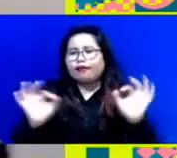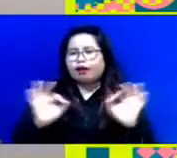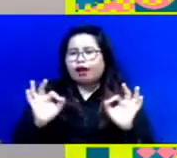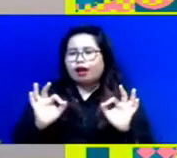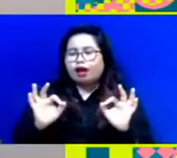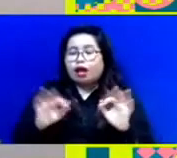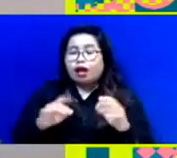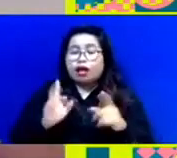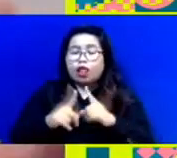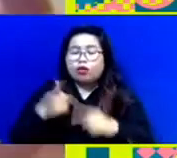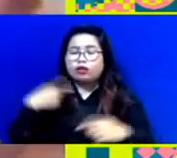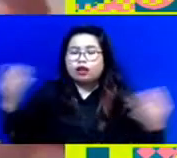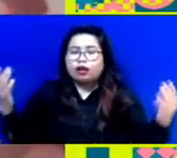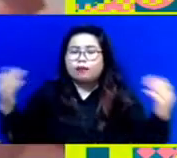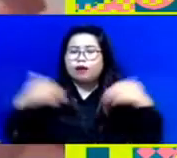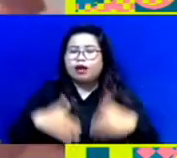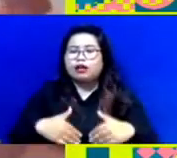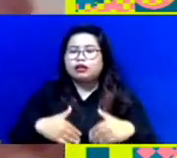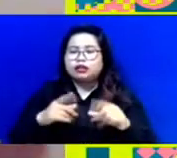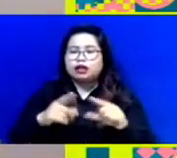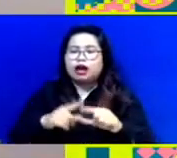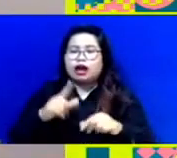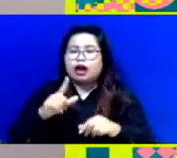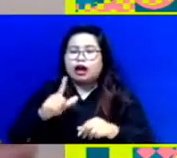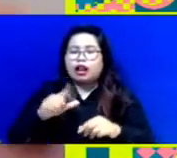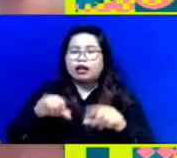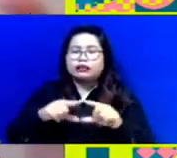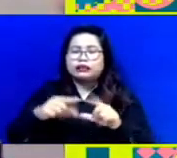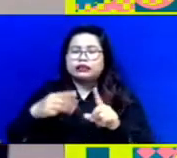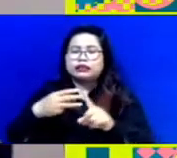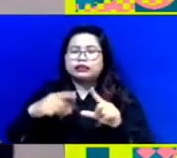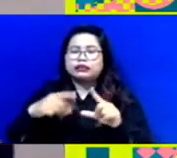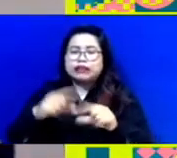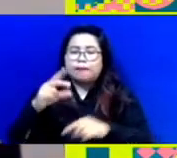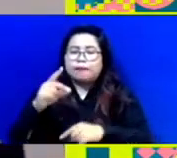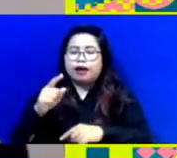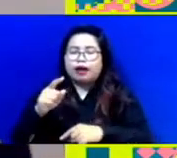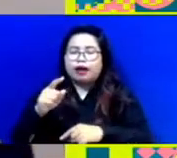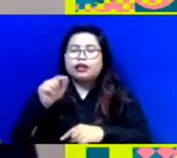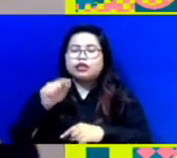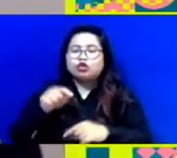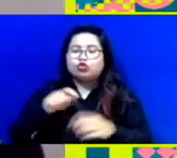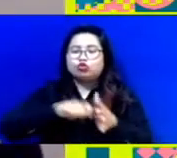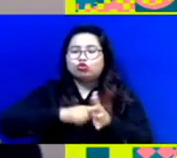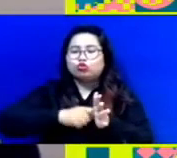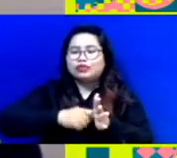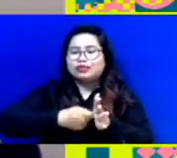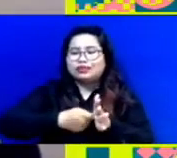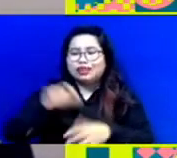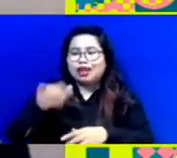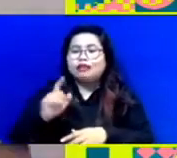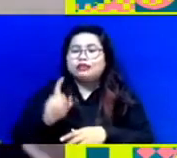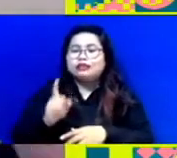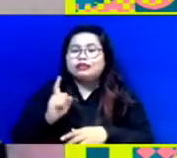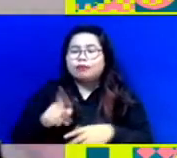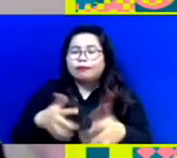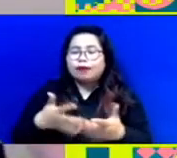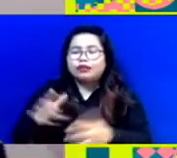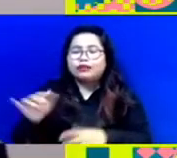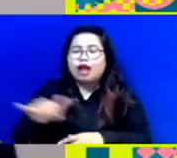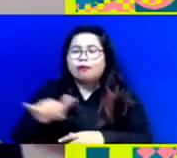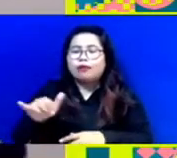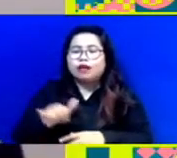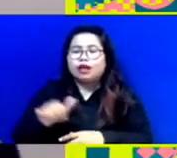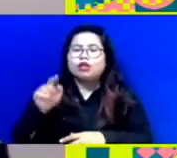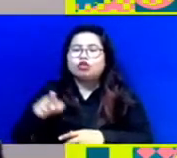for example, I think that's key, because the equations are our values. X equals many different things, but the structure of